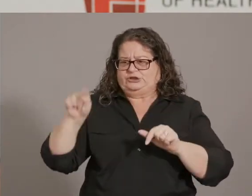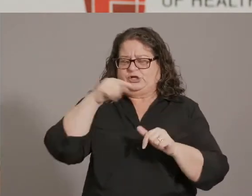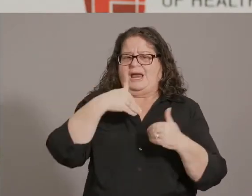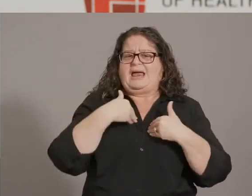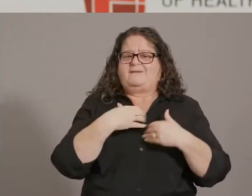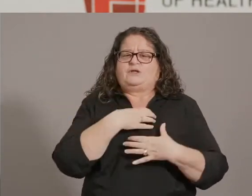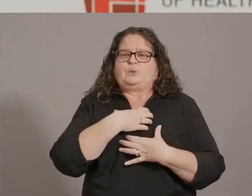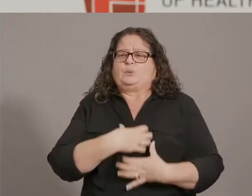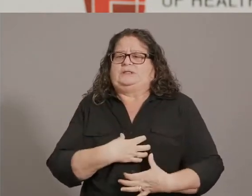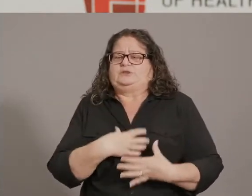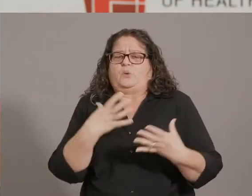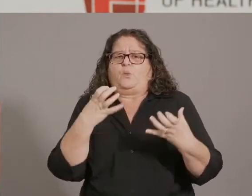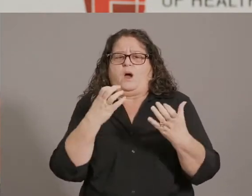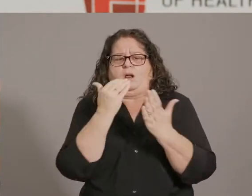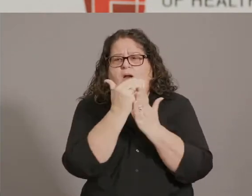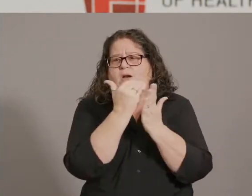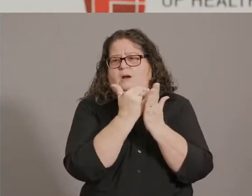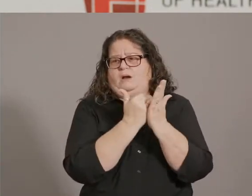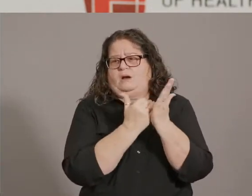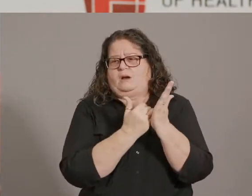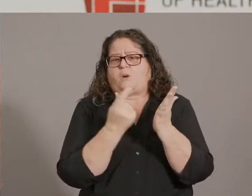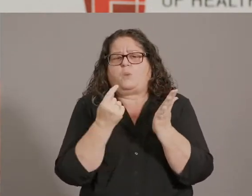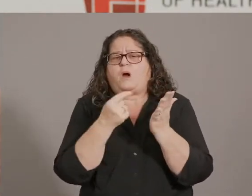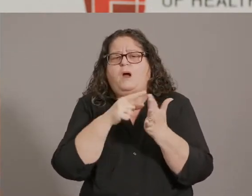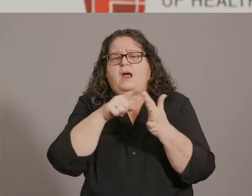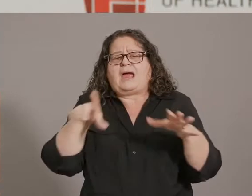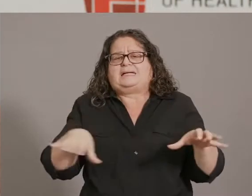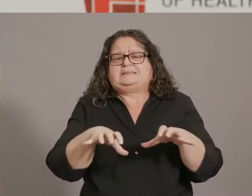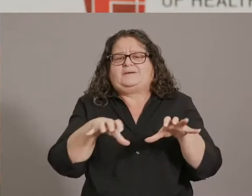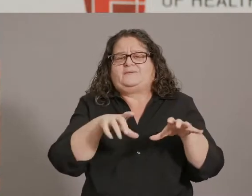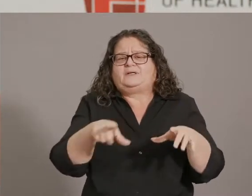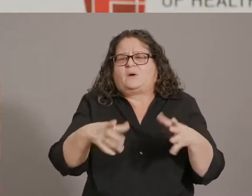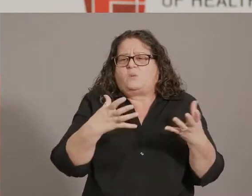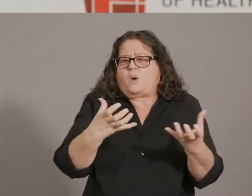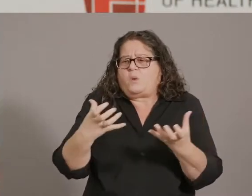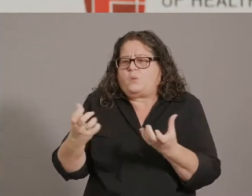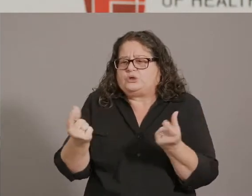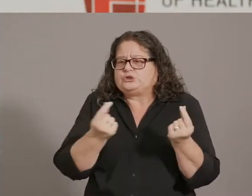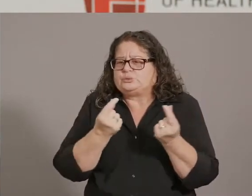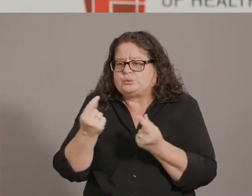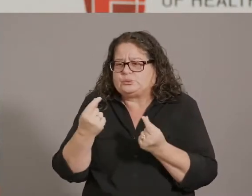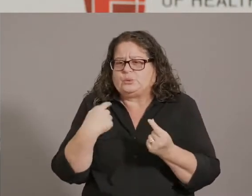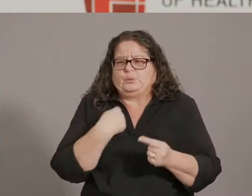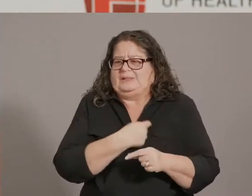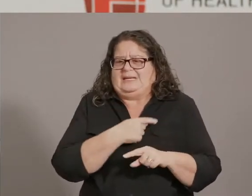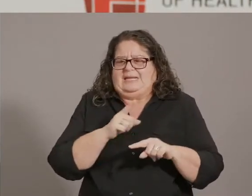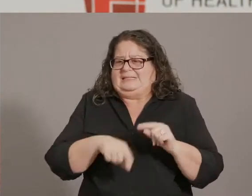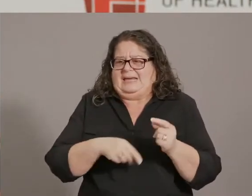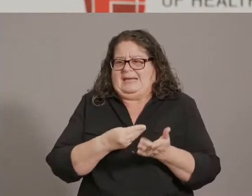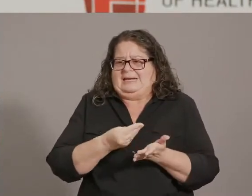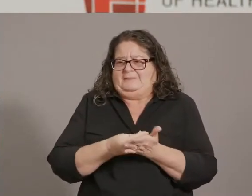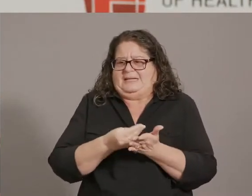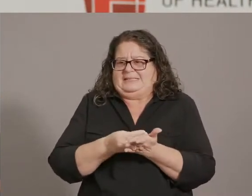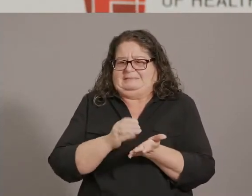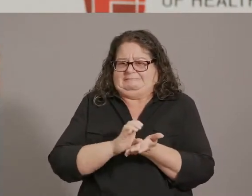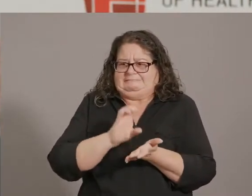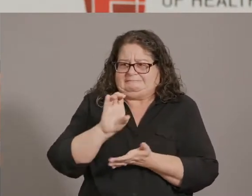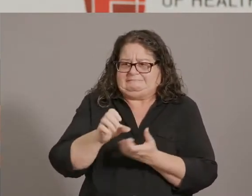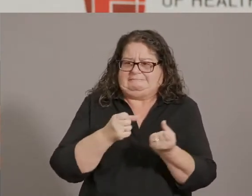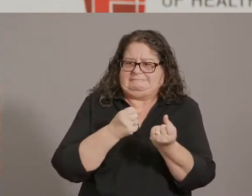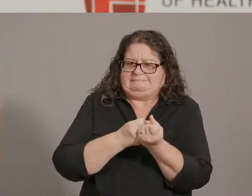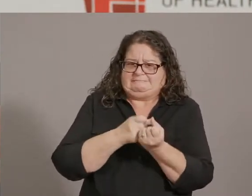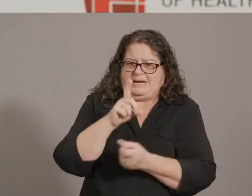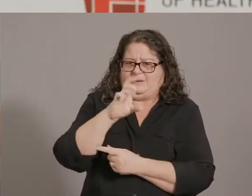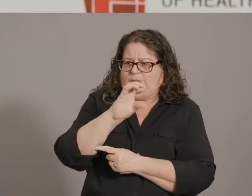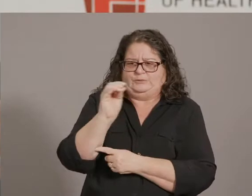activities. Obviously, it's not, you know, the state can't fund 100% of all testing for every Arizonan. So